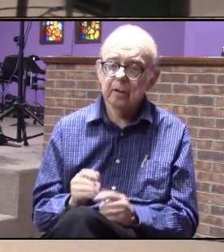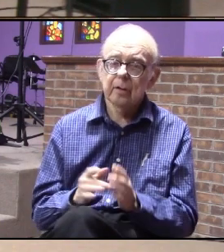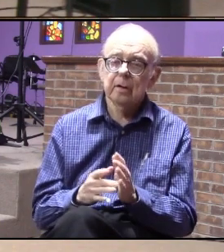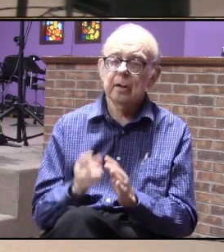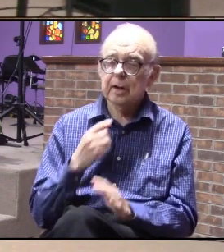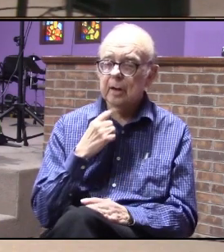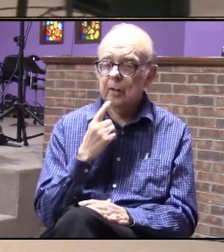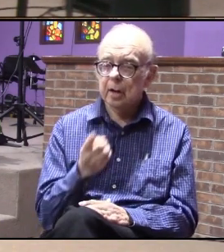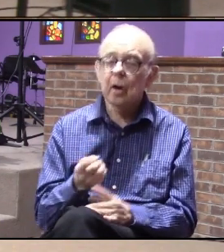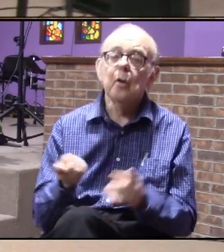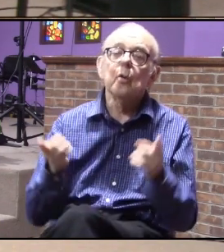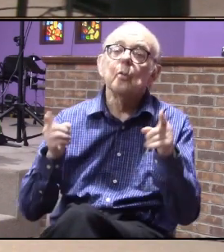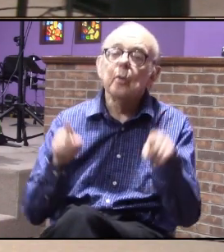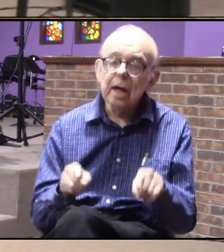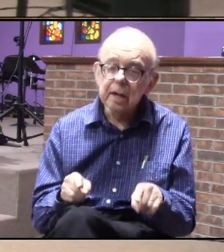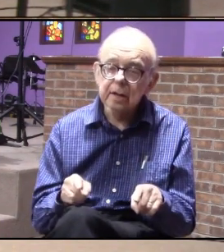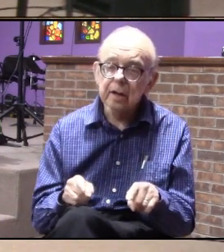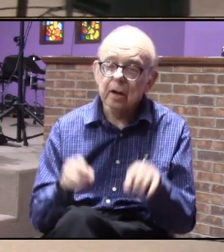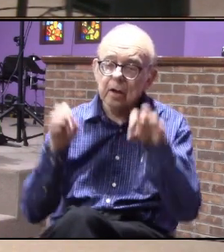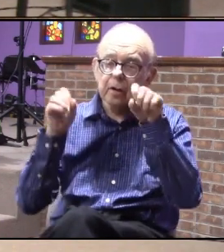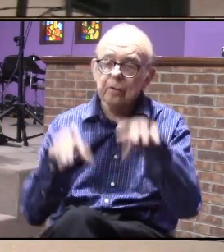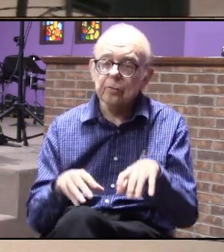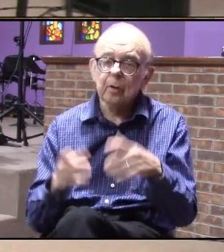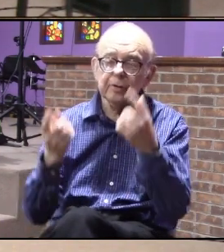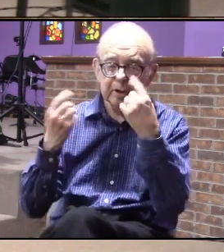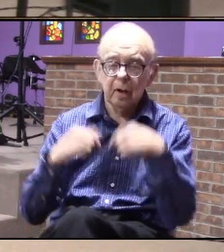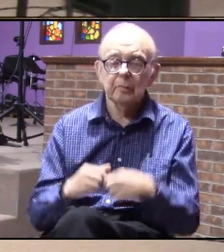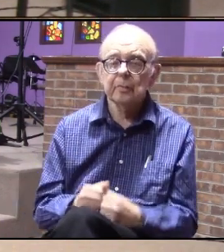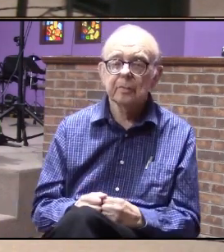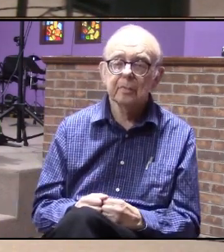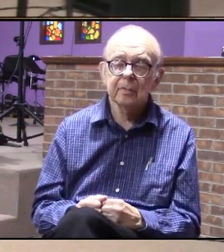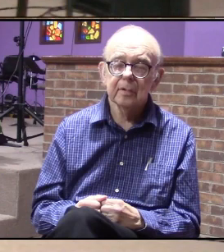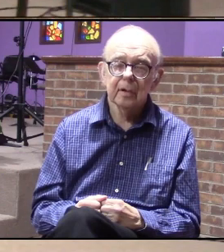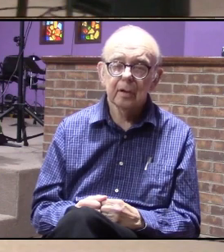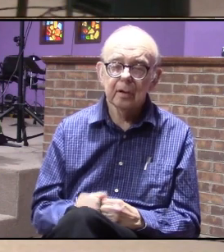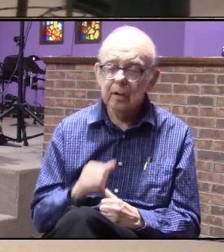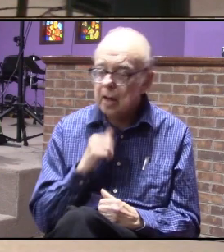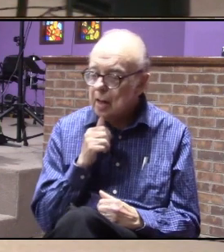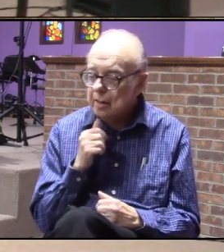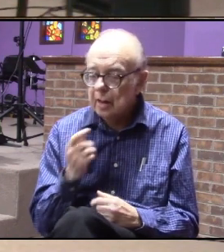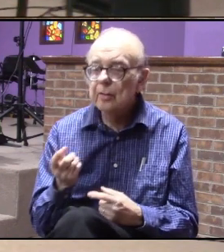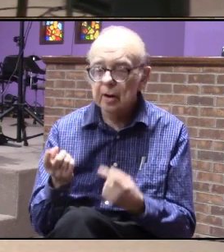Jesus said when the storms come. They are coming.